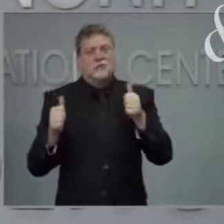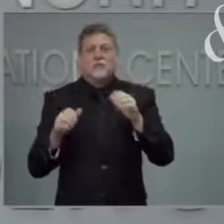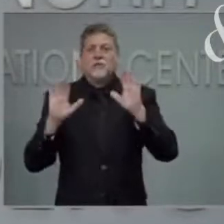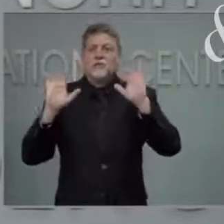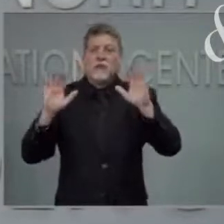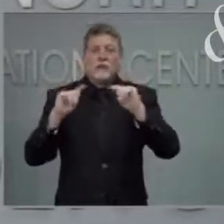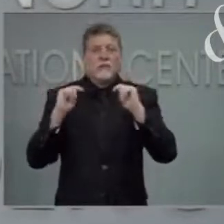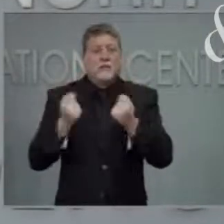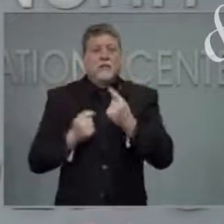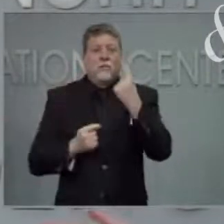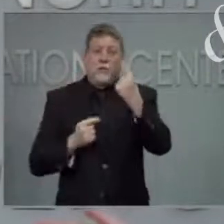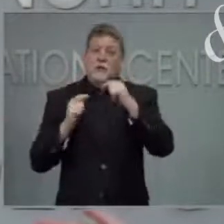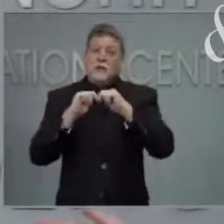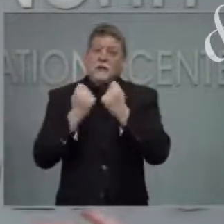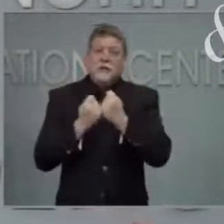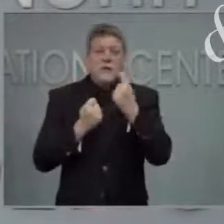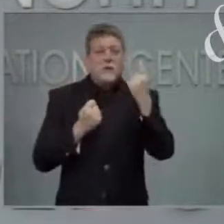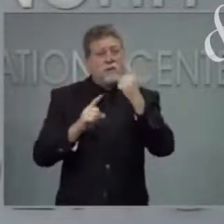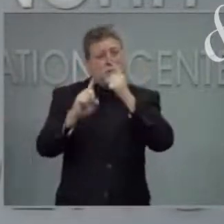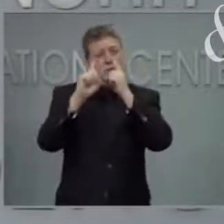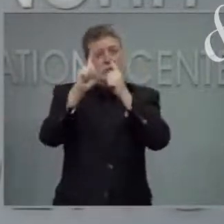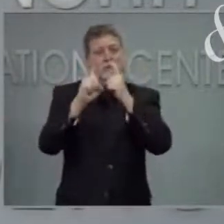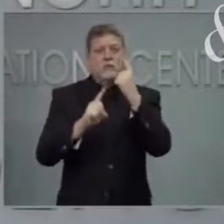mission, one family. Thank you, sir.